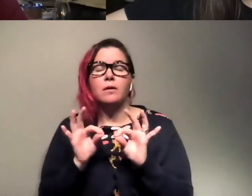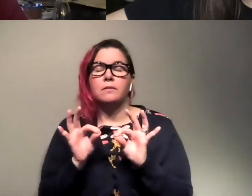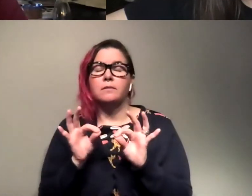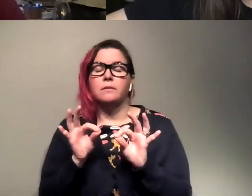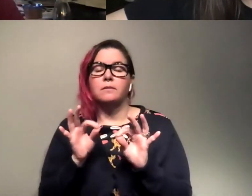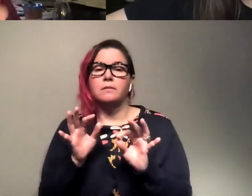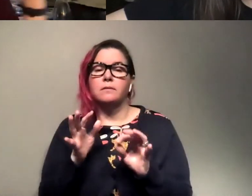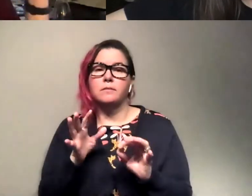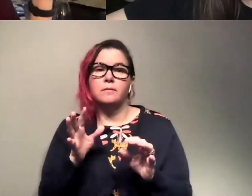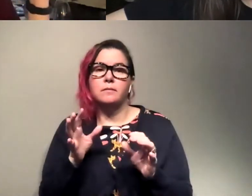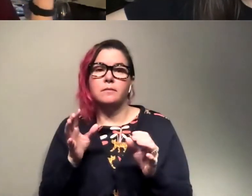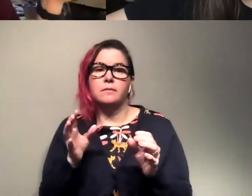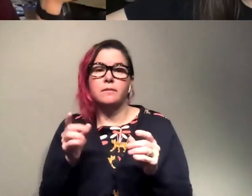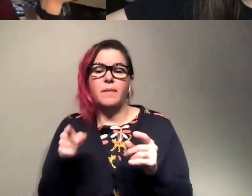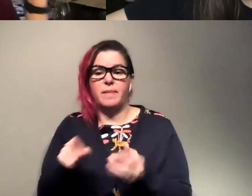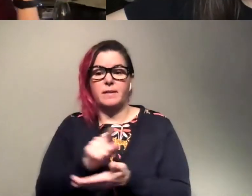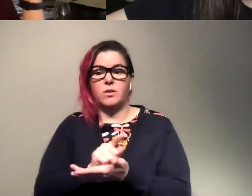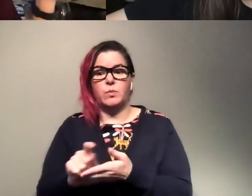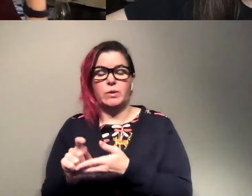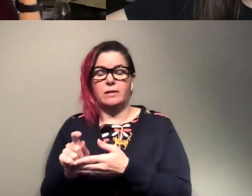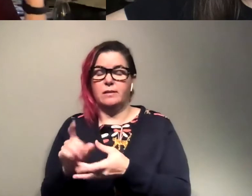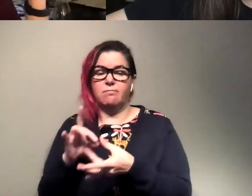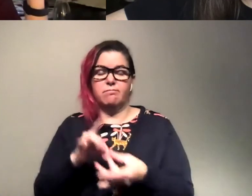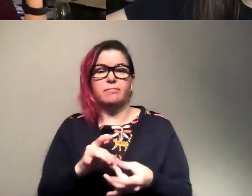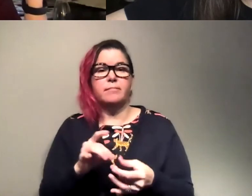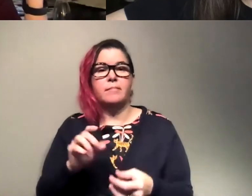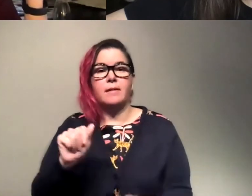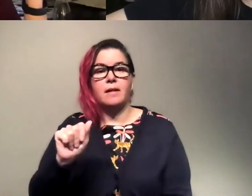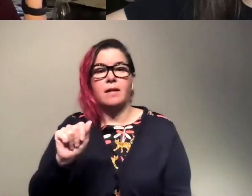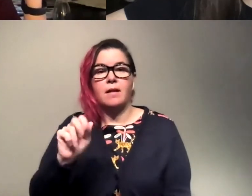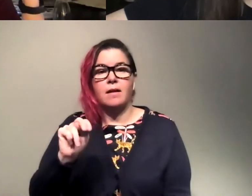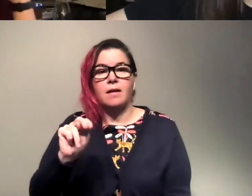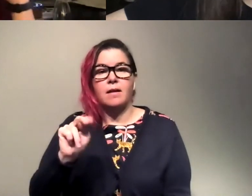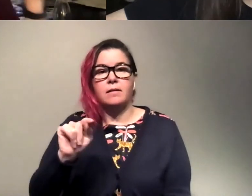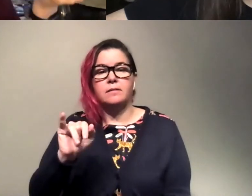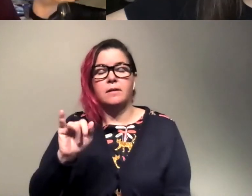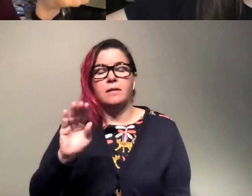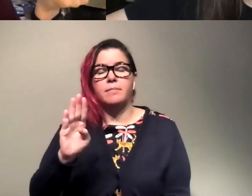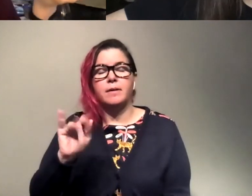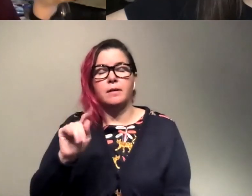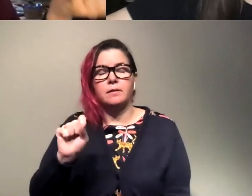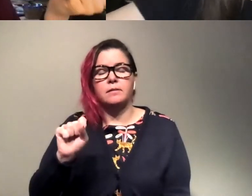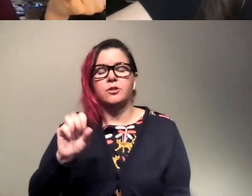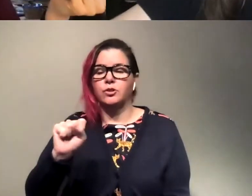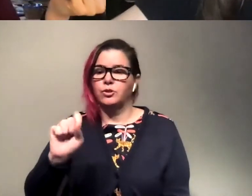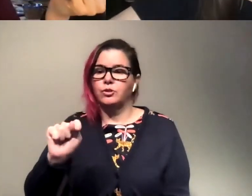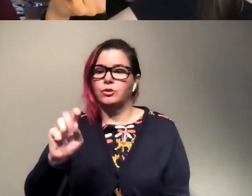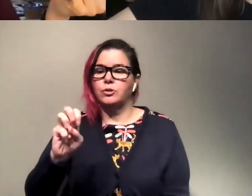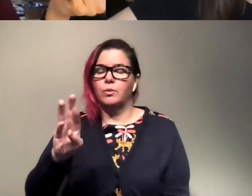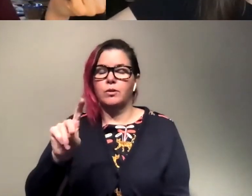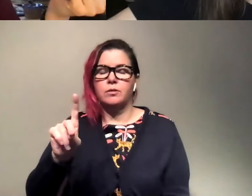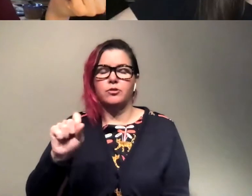what this week is about, which is also antibiotic stewardship. So antibiotics are not effective